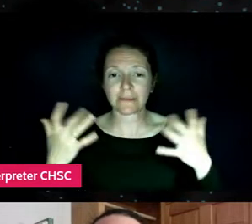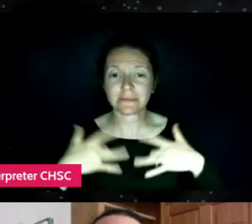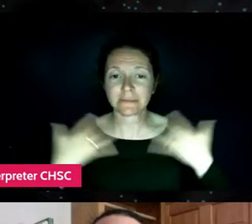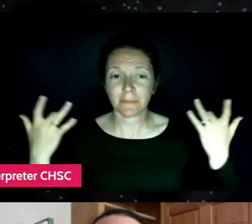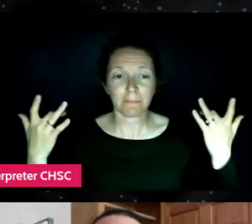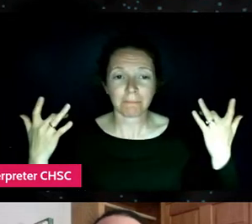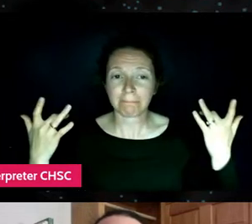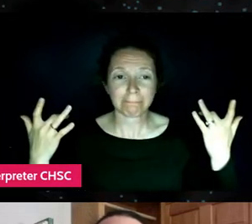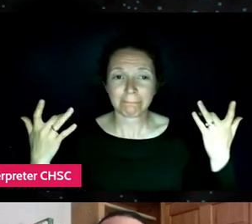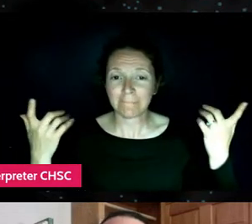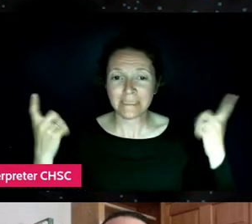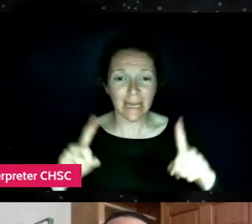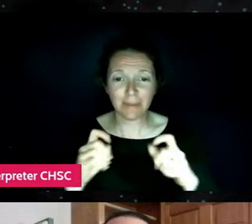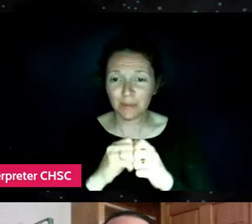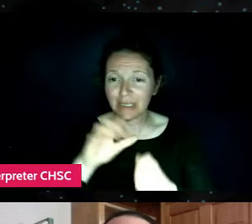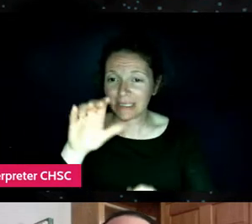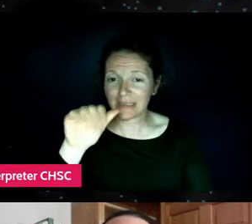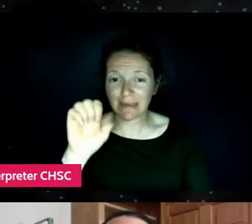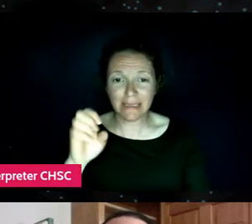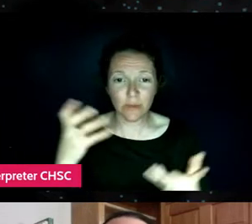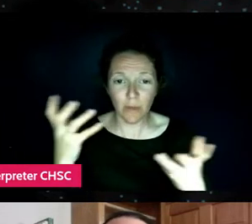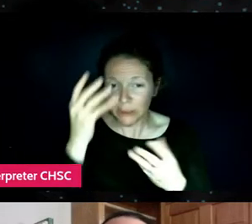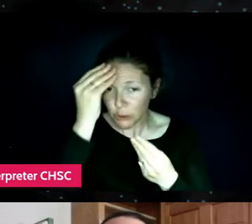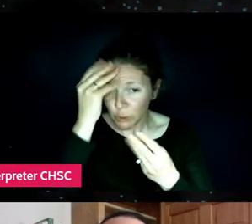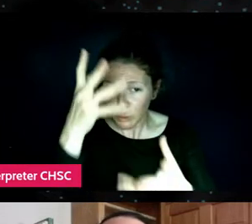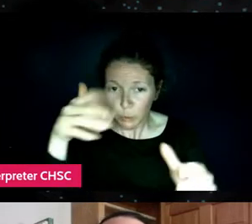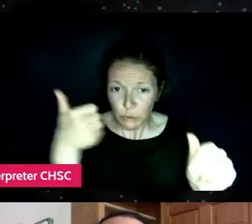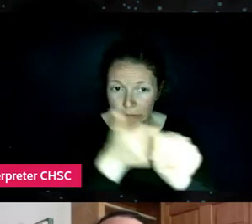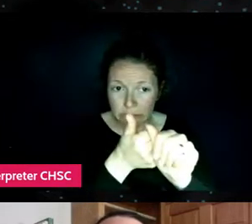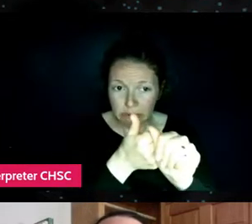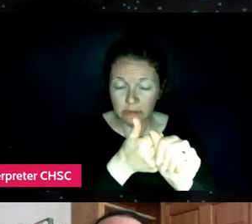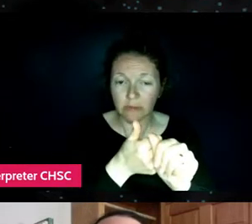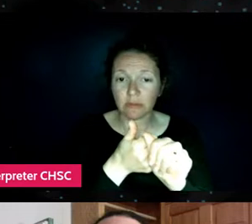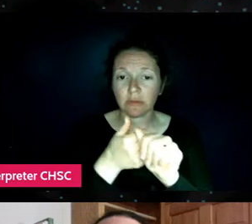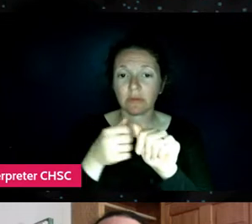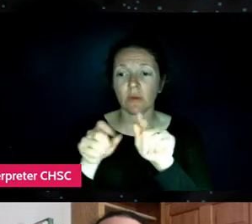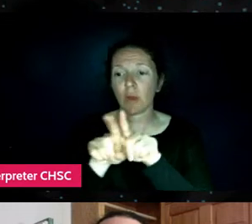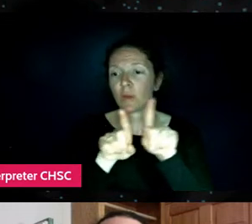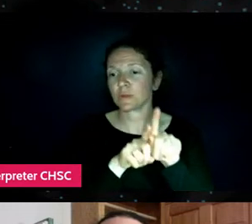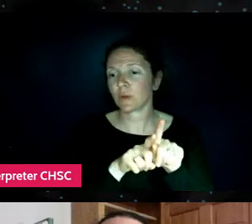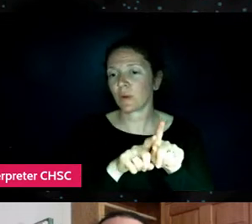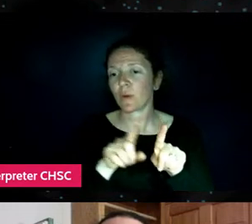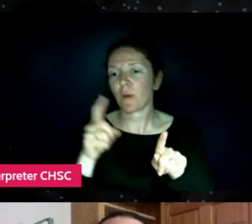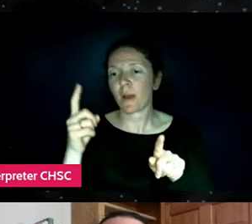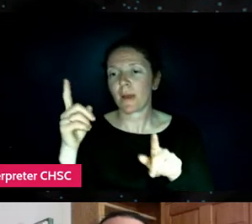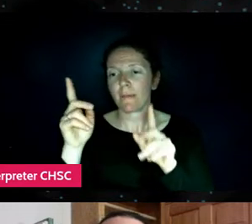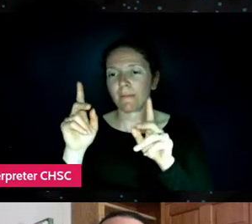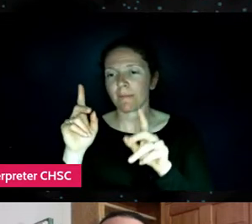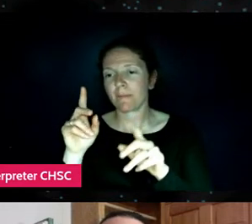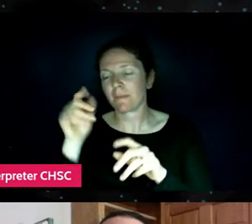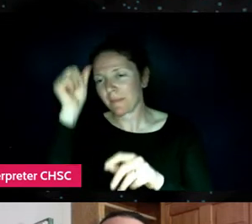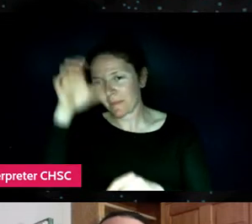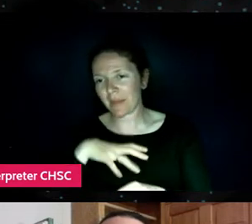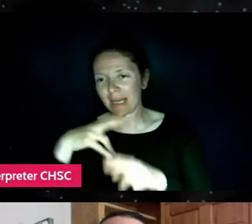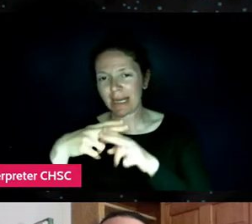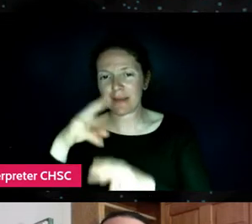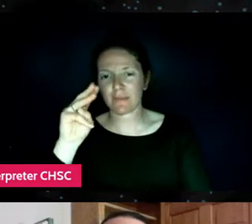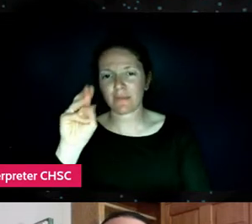stand with the case? And then to build on that, we also got a question from the audience from Martin asking